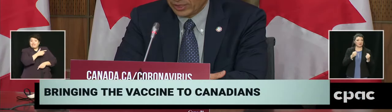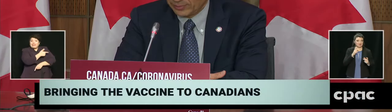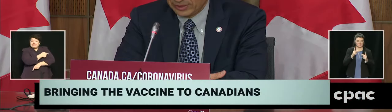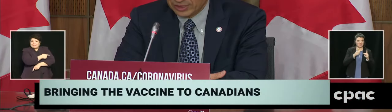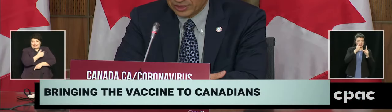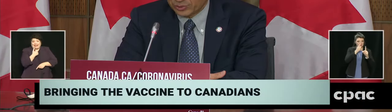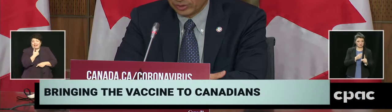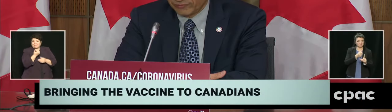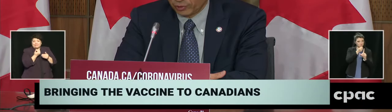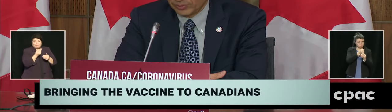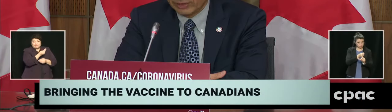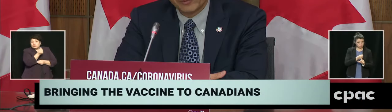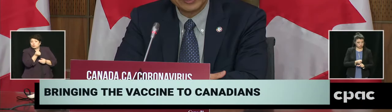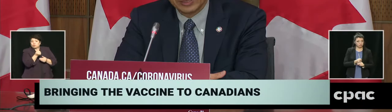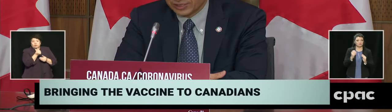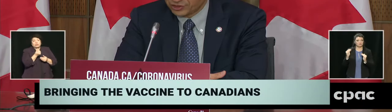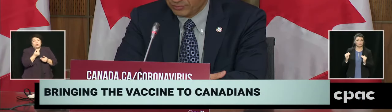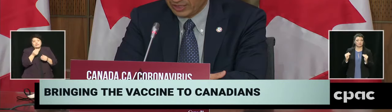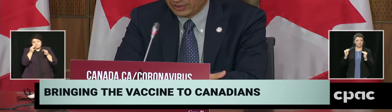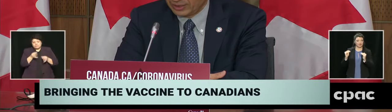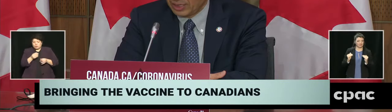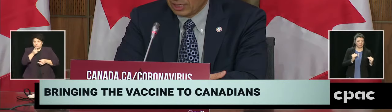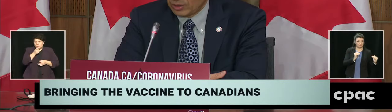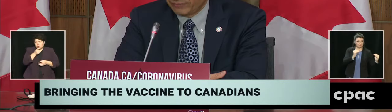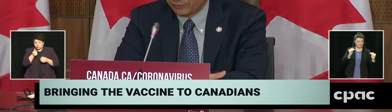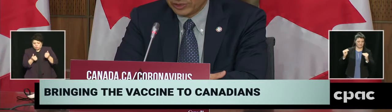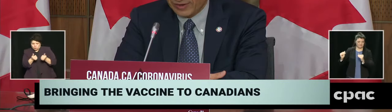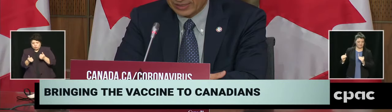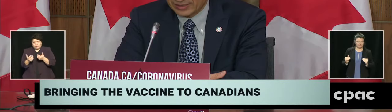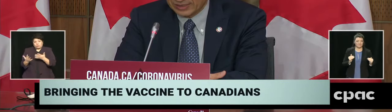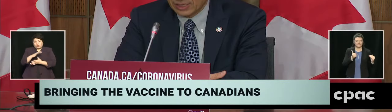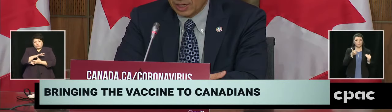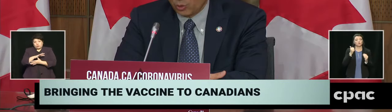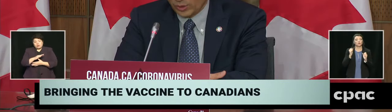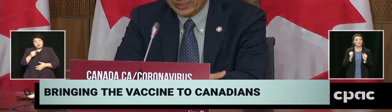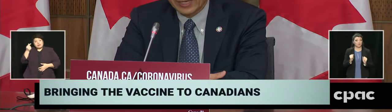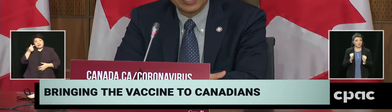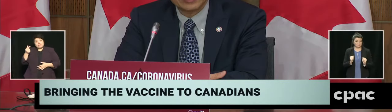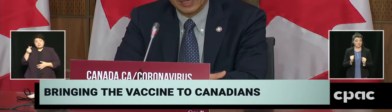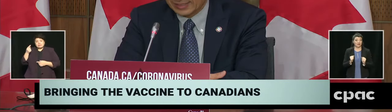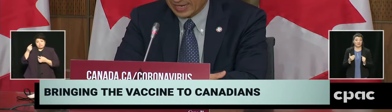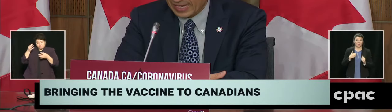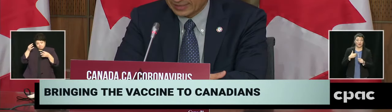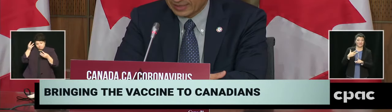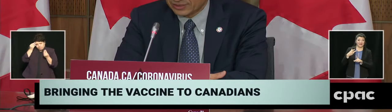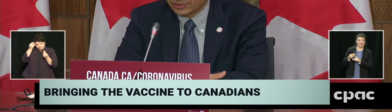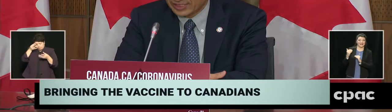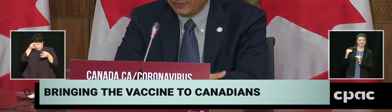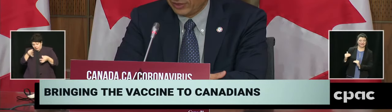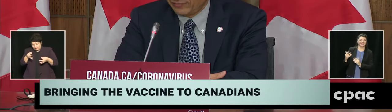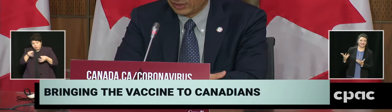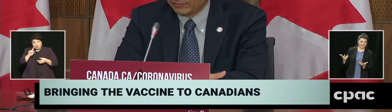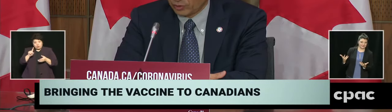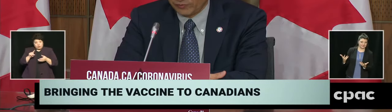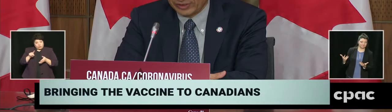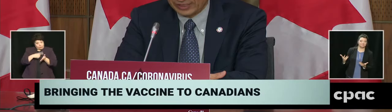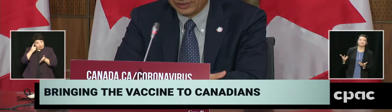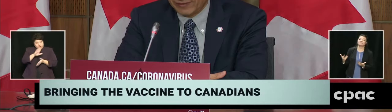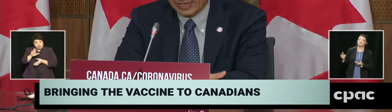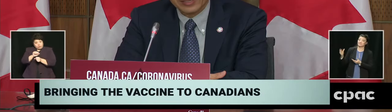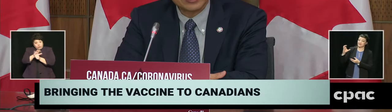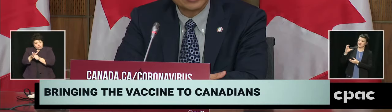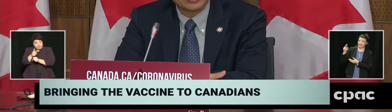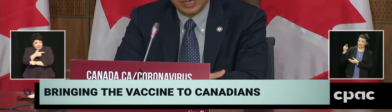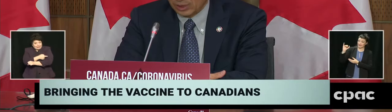Their recommendations will inform government decision-making around first vaccines once Canada has access to safe and effective